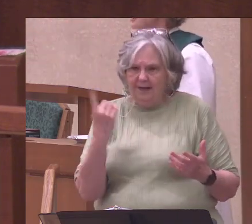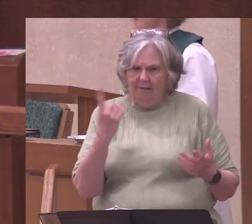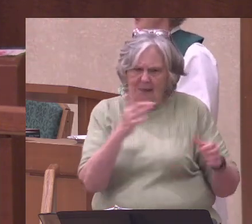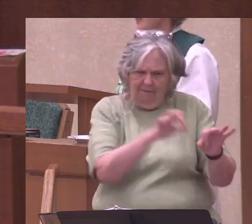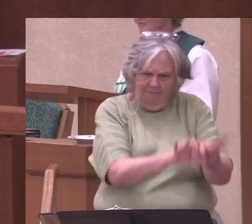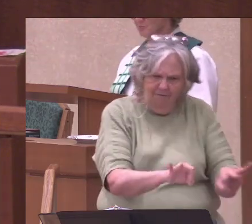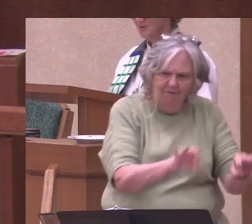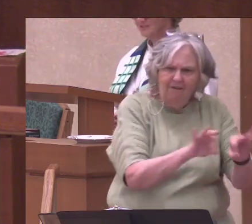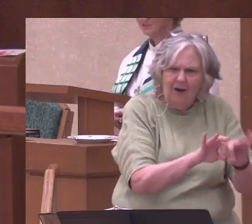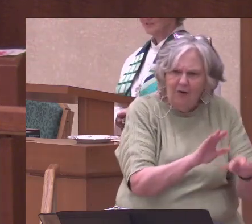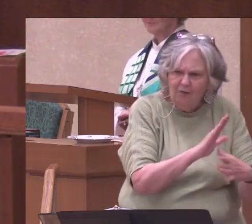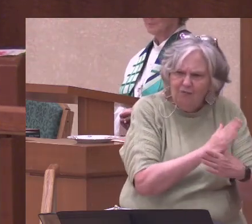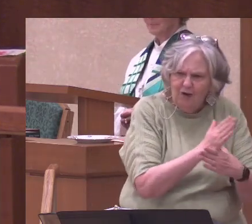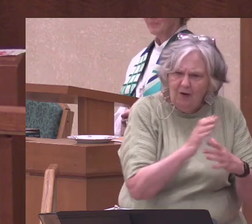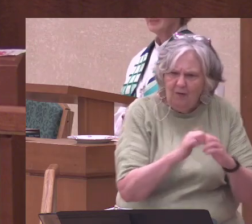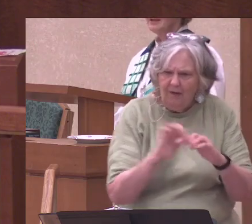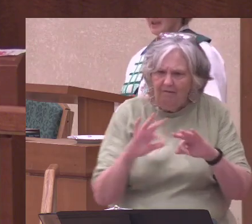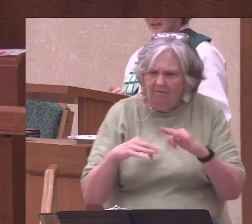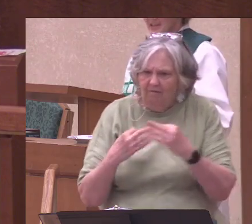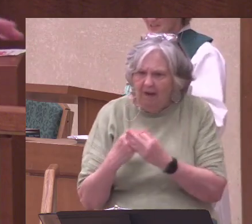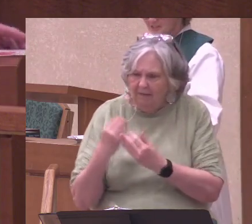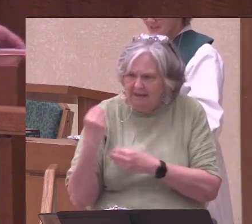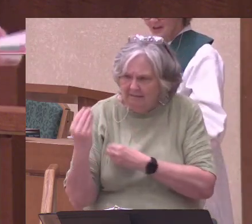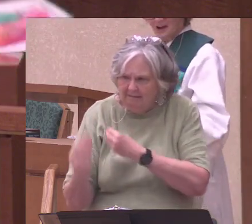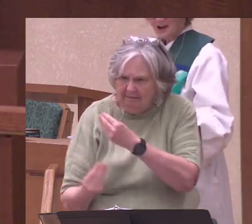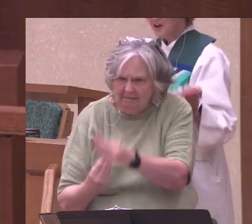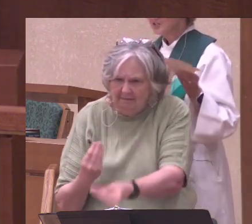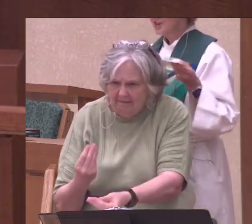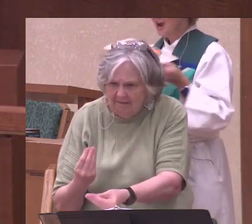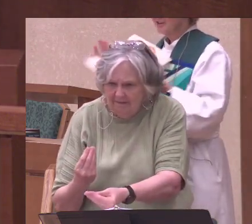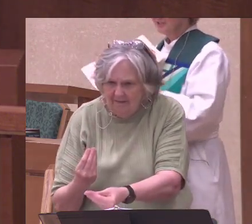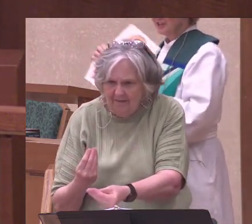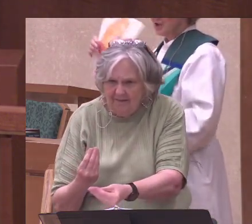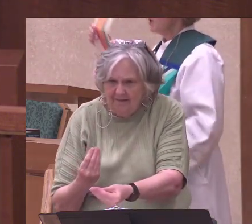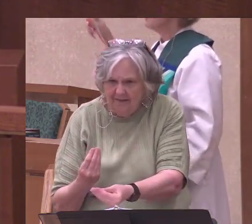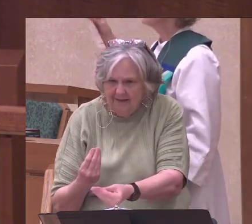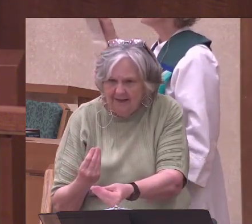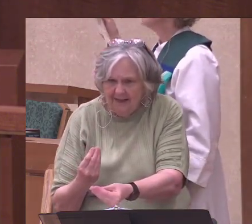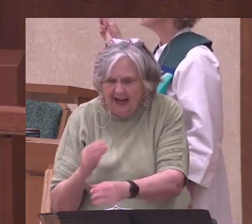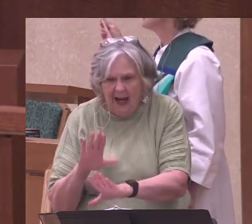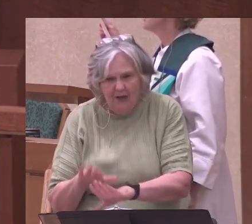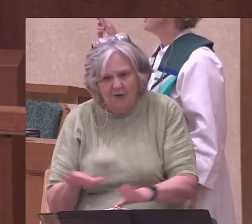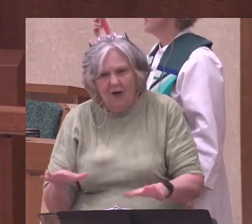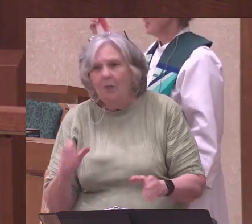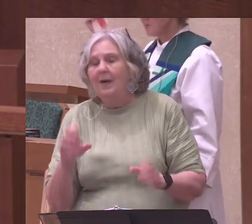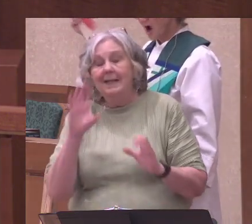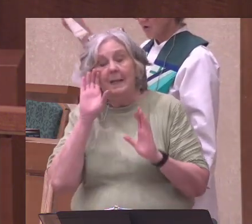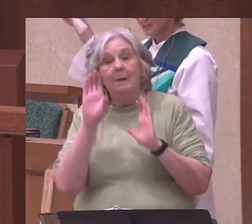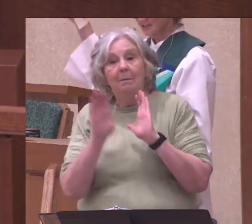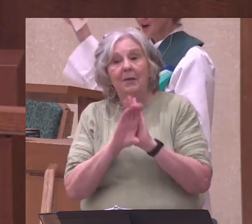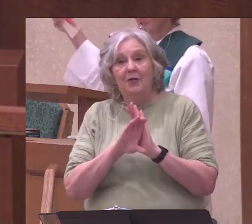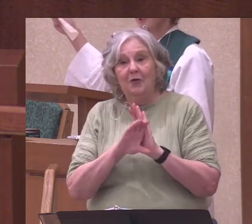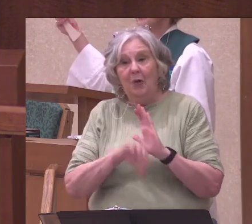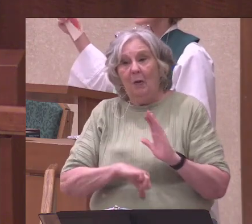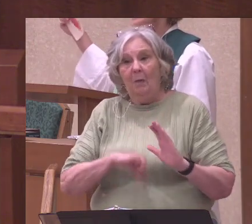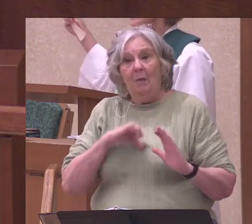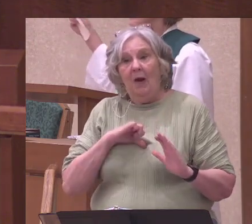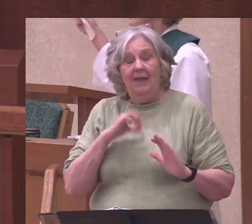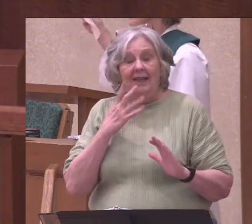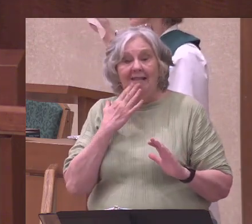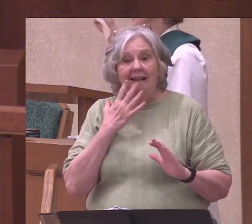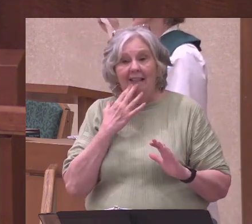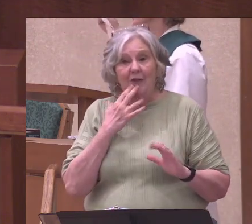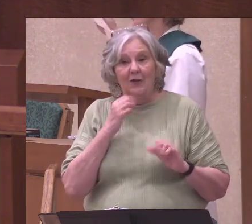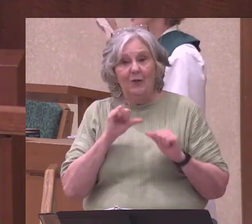on to our loved ones. Even a child wants the picture that they proudly colored to stay